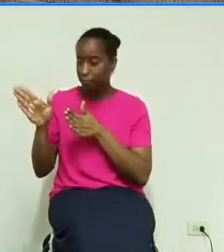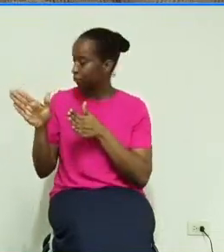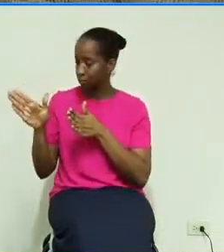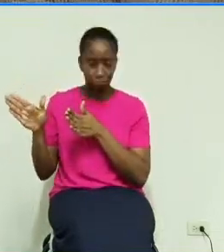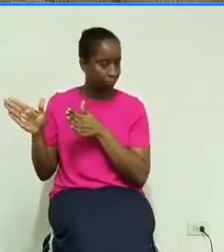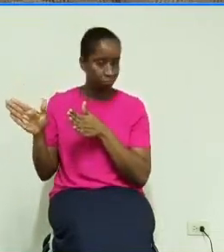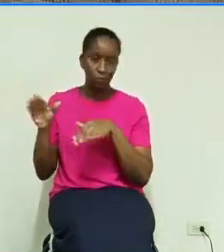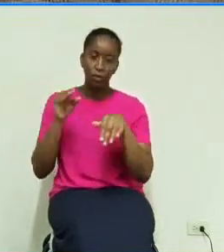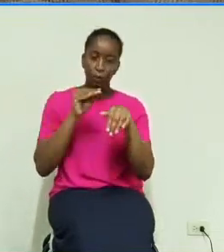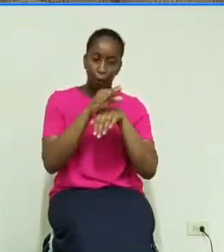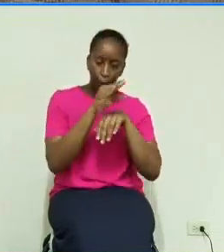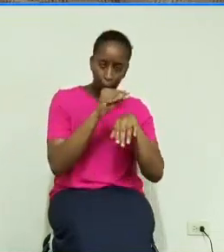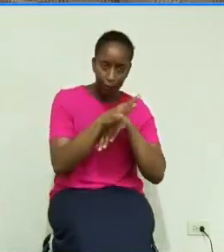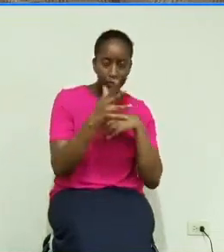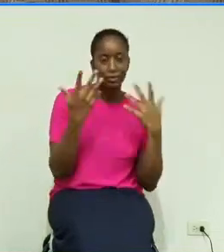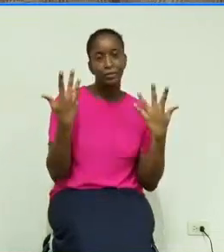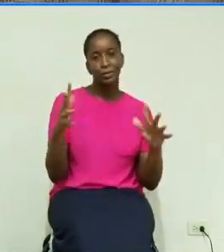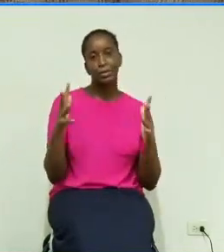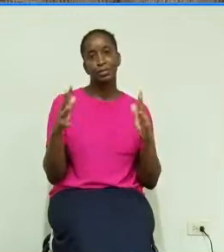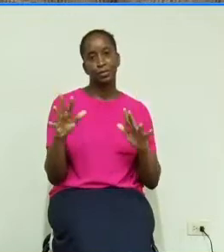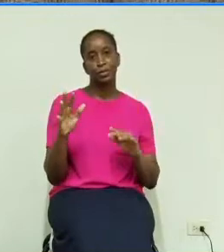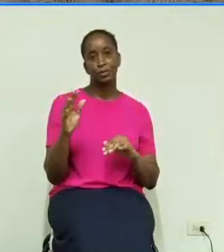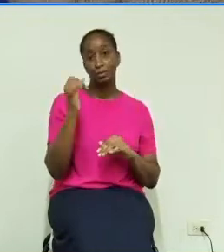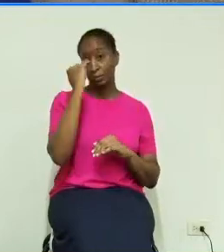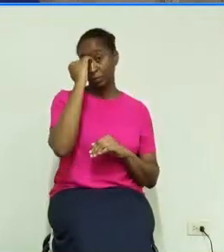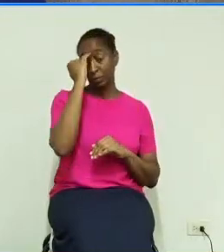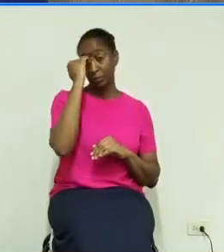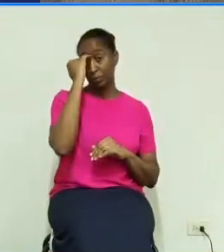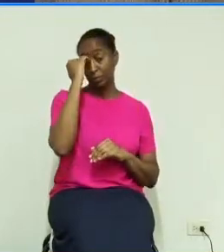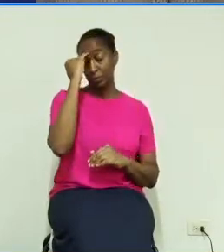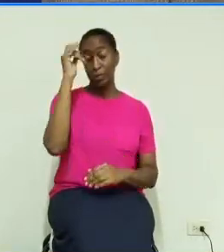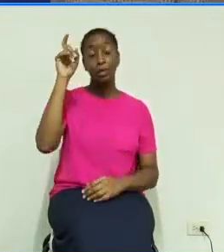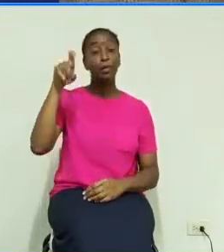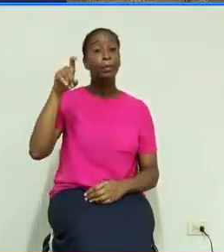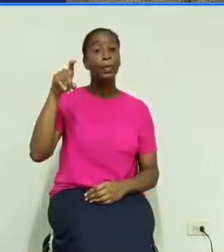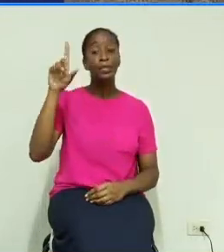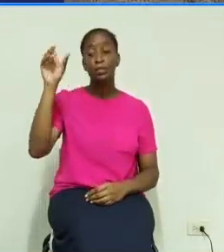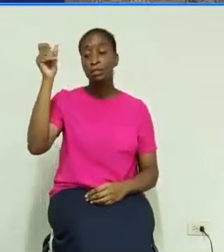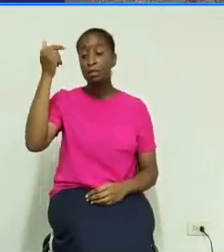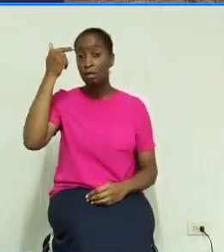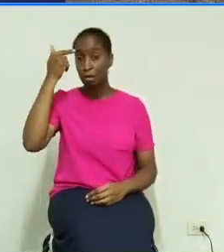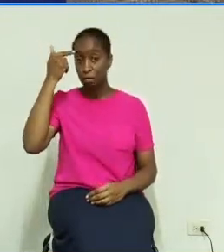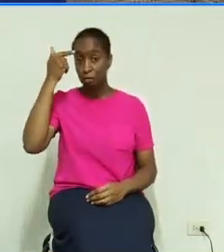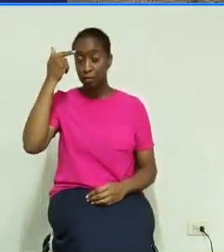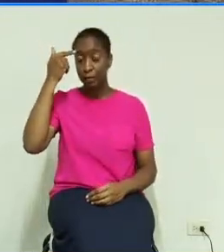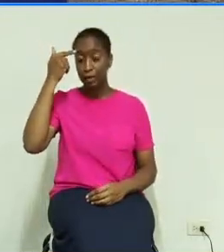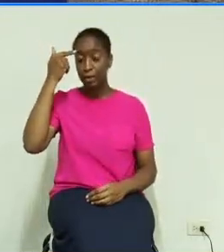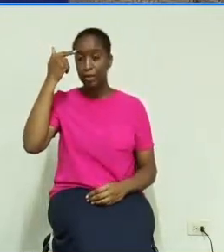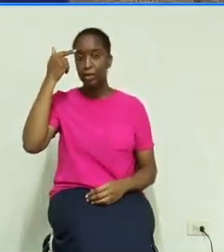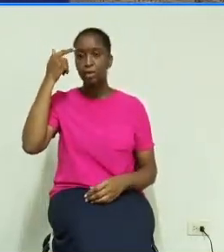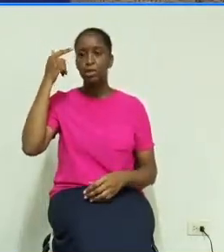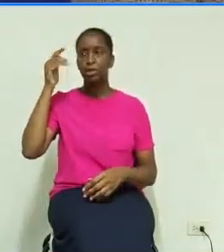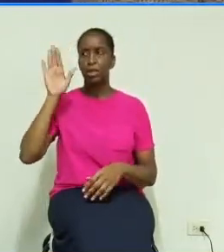and sustainability of both. I'm available for any questions, and I thank you for